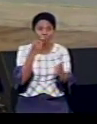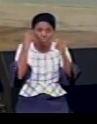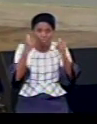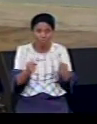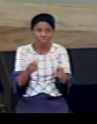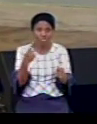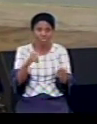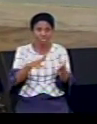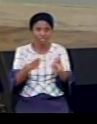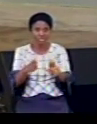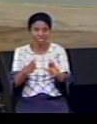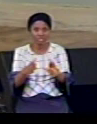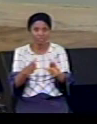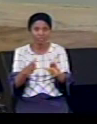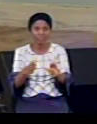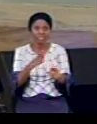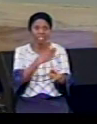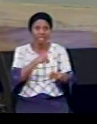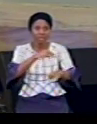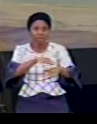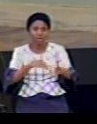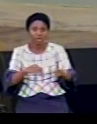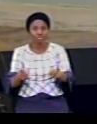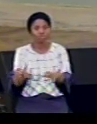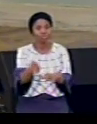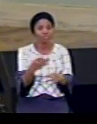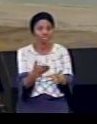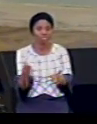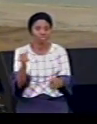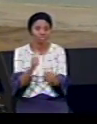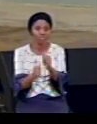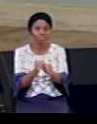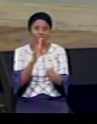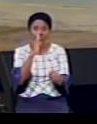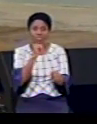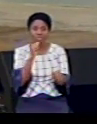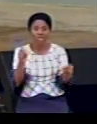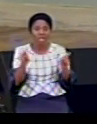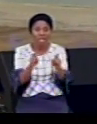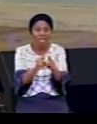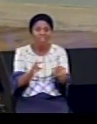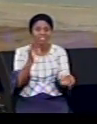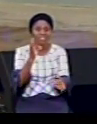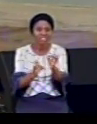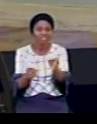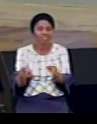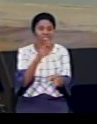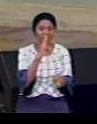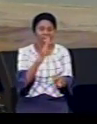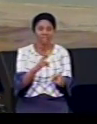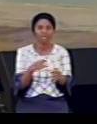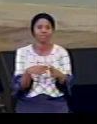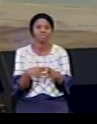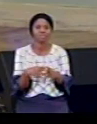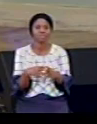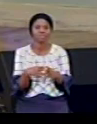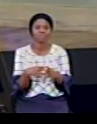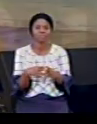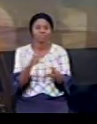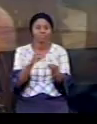what he believed, and he called those things which be not as though they were. Number